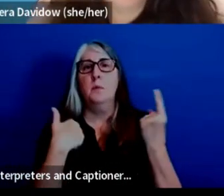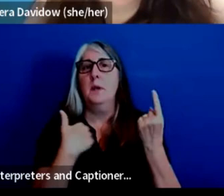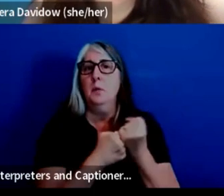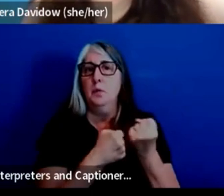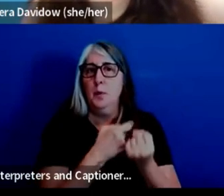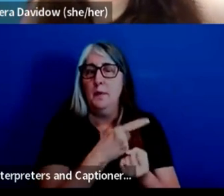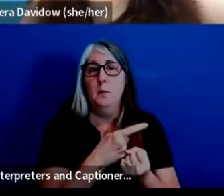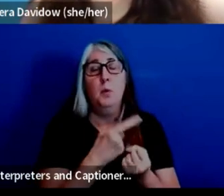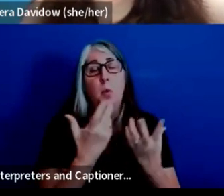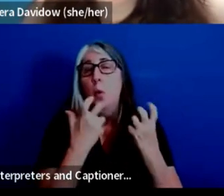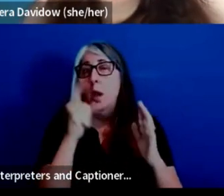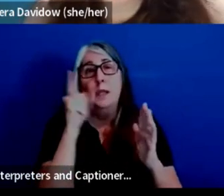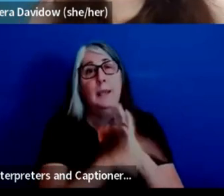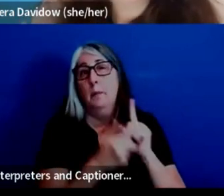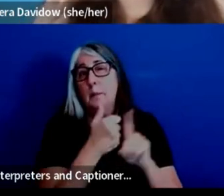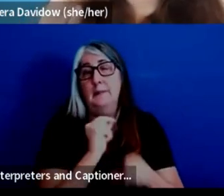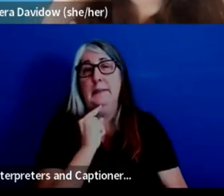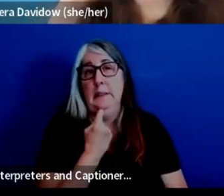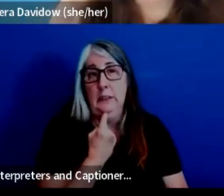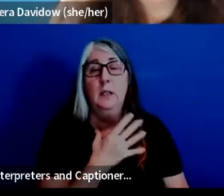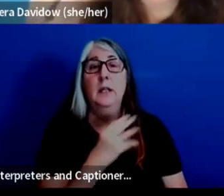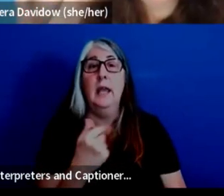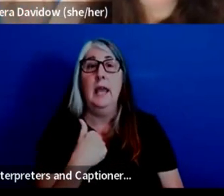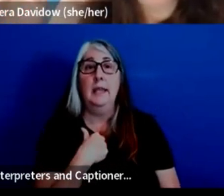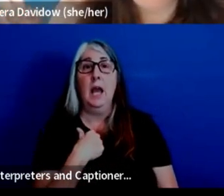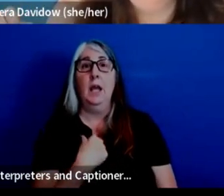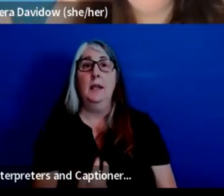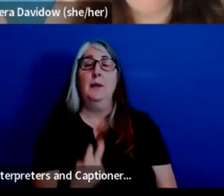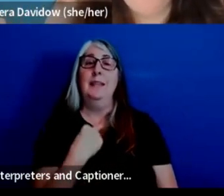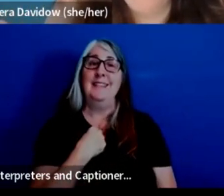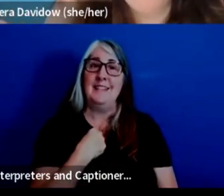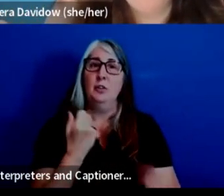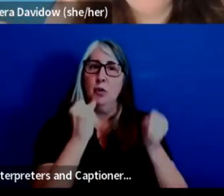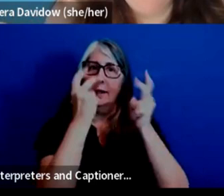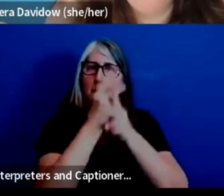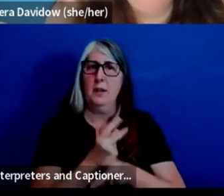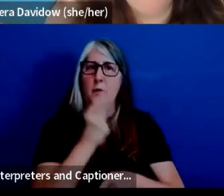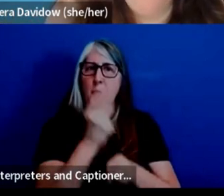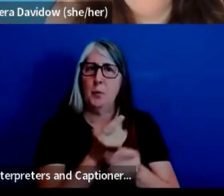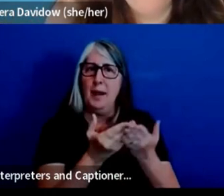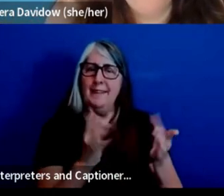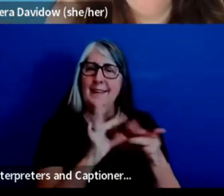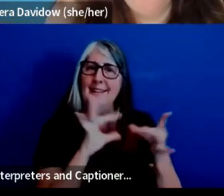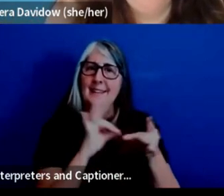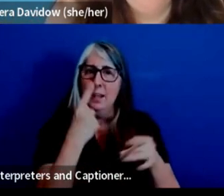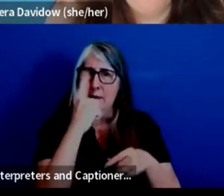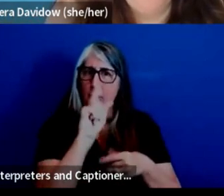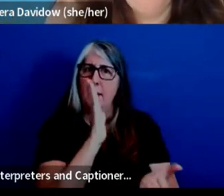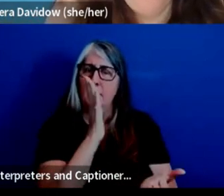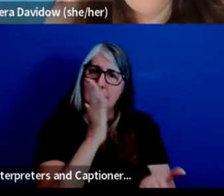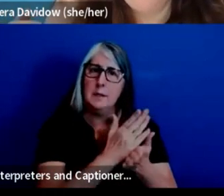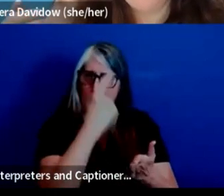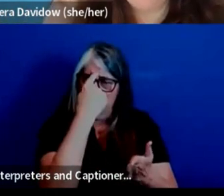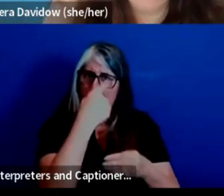very suicidal. And I kept getting stuck in trying to figure out what's the right thing to say to make them stop being